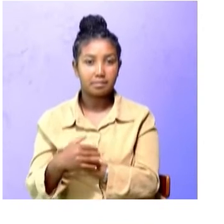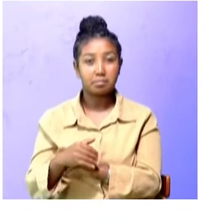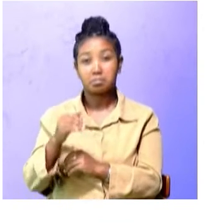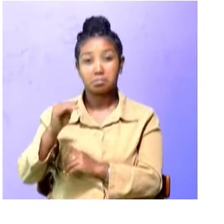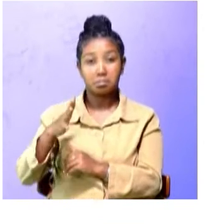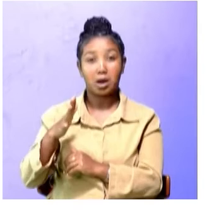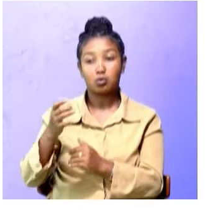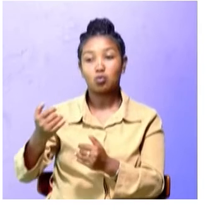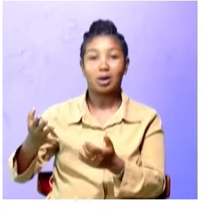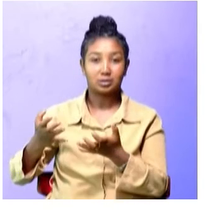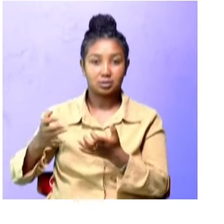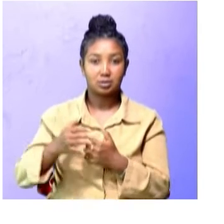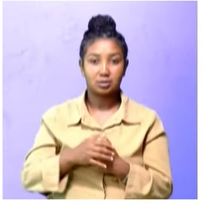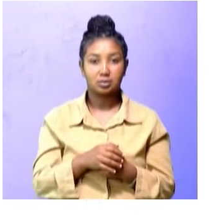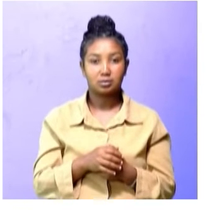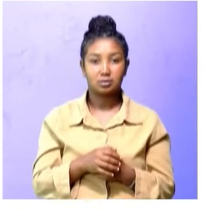might want